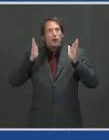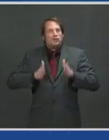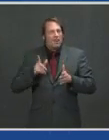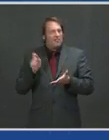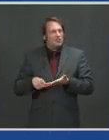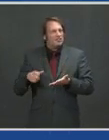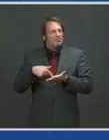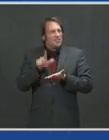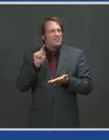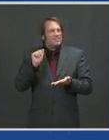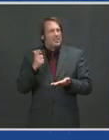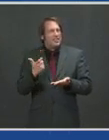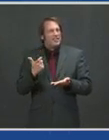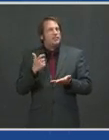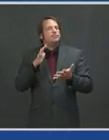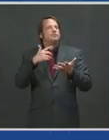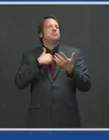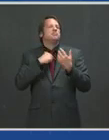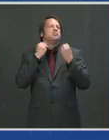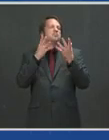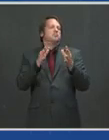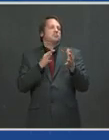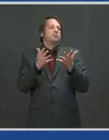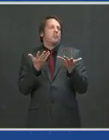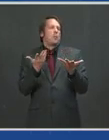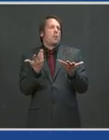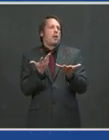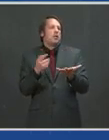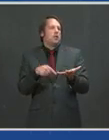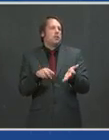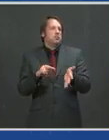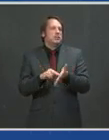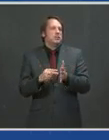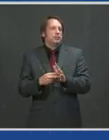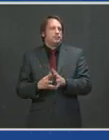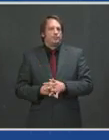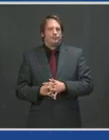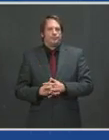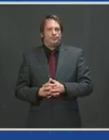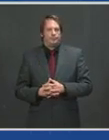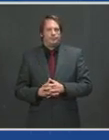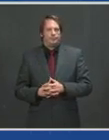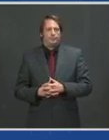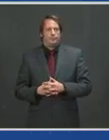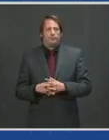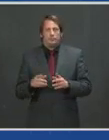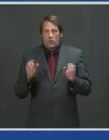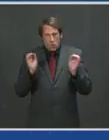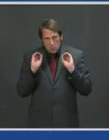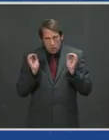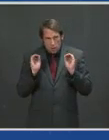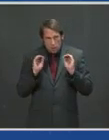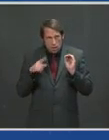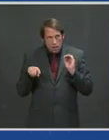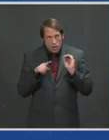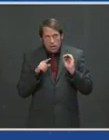means. It means that companies aren't going to be able to hide their income in places like the Cayman Islands and